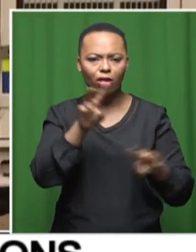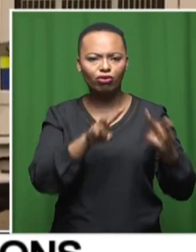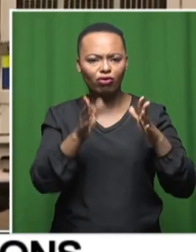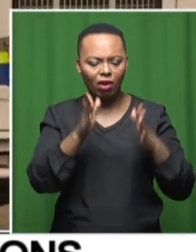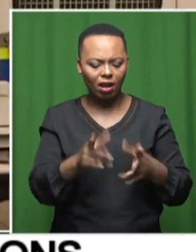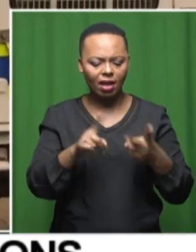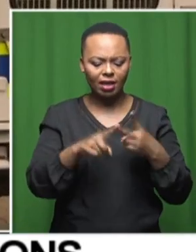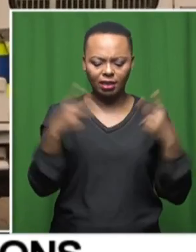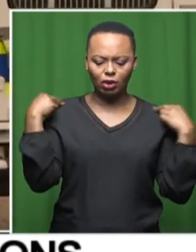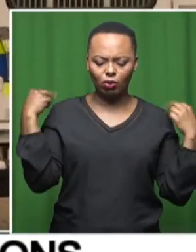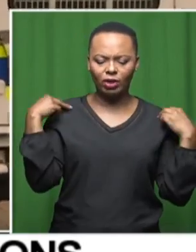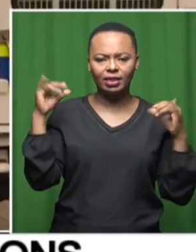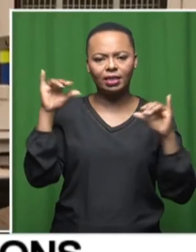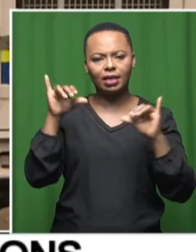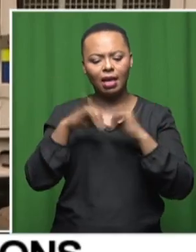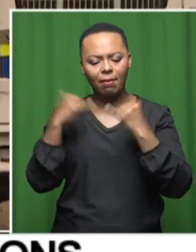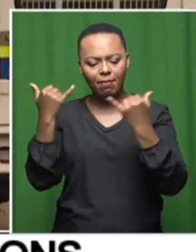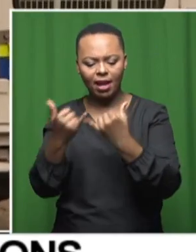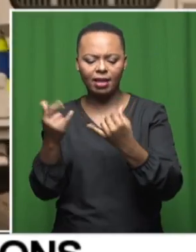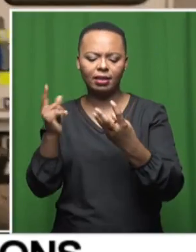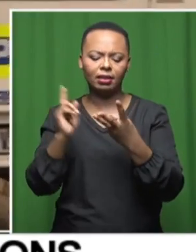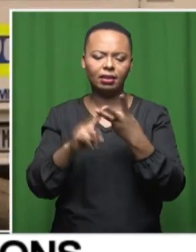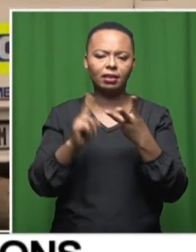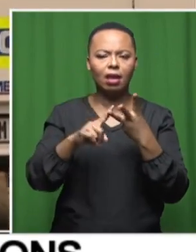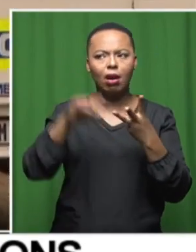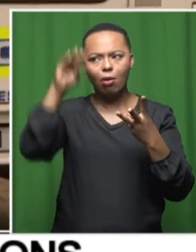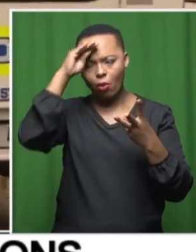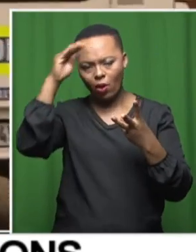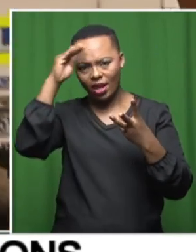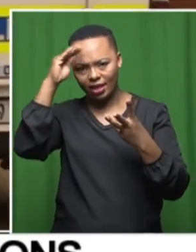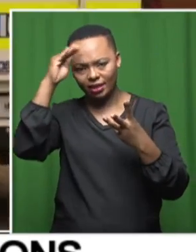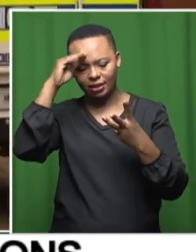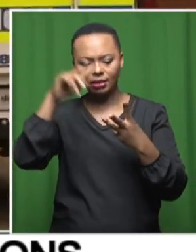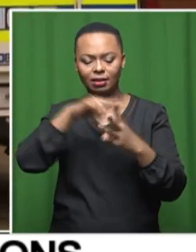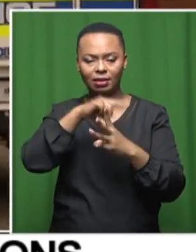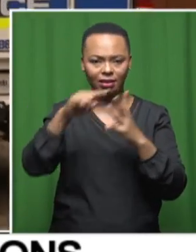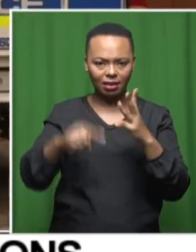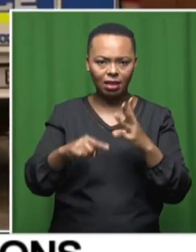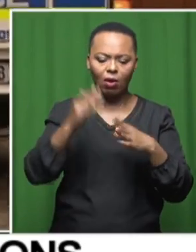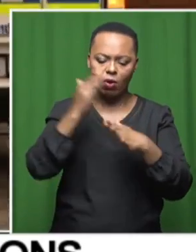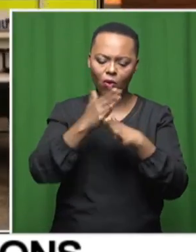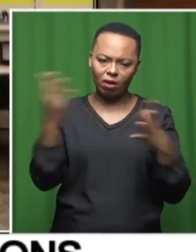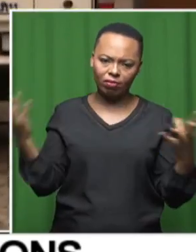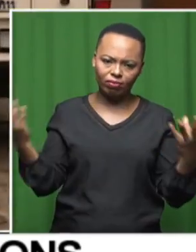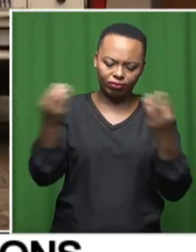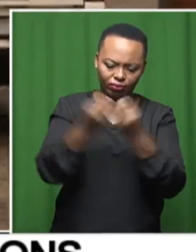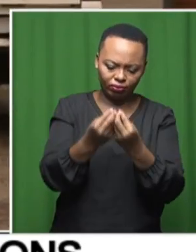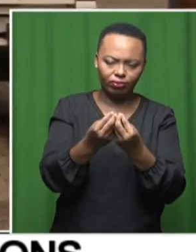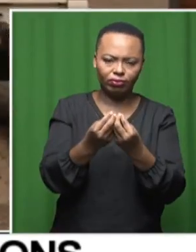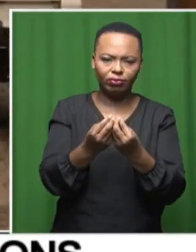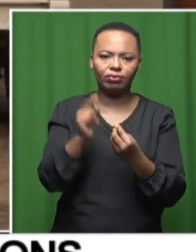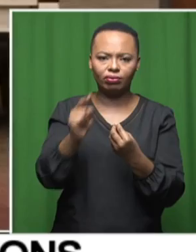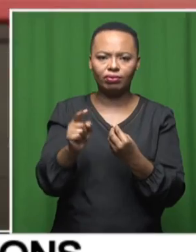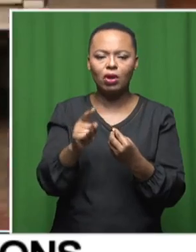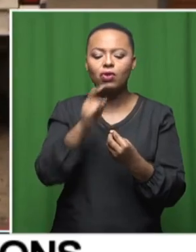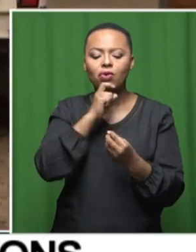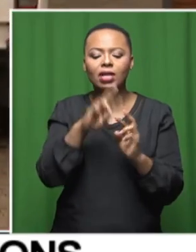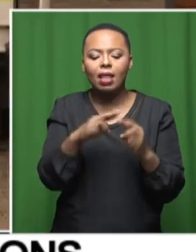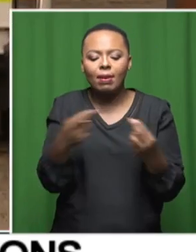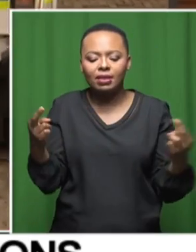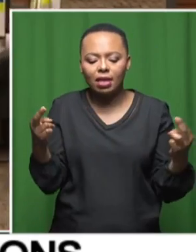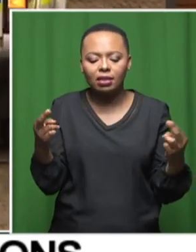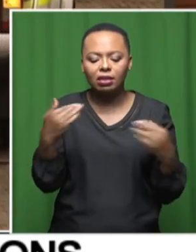security companies, and the police, and we must make use of our limited resources to be